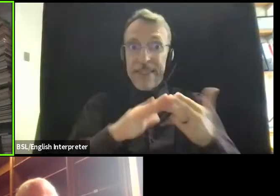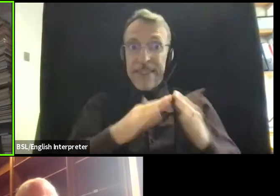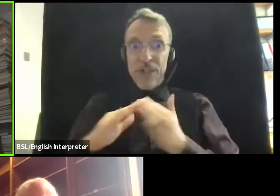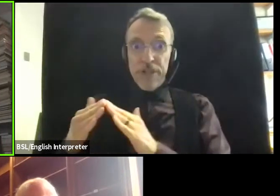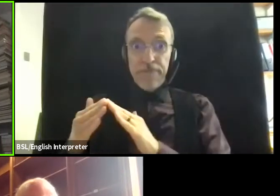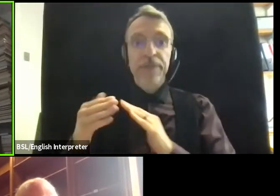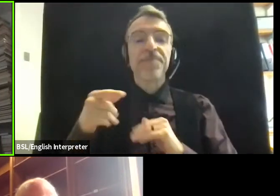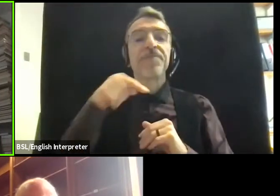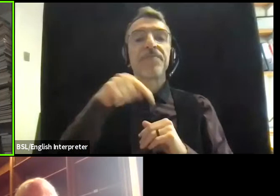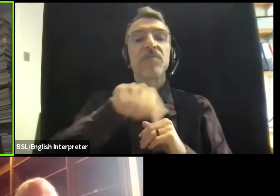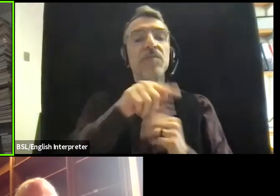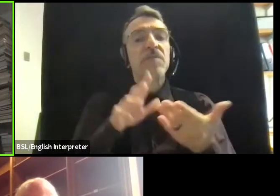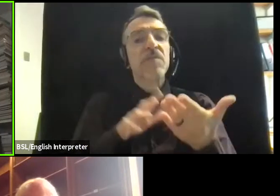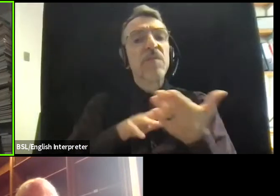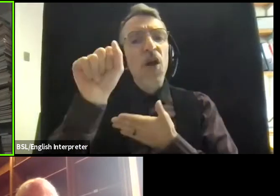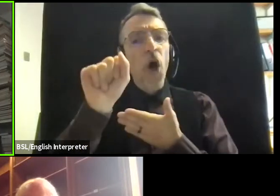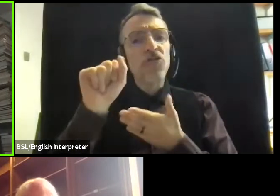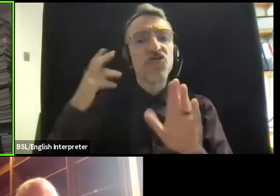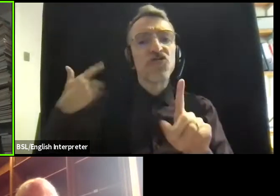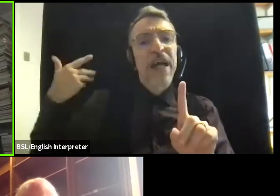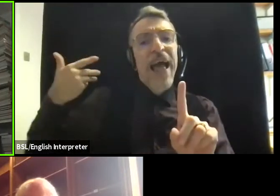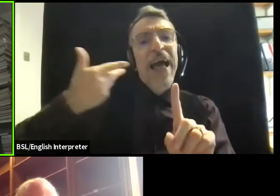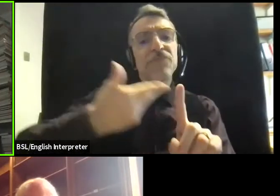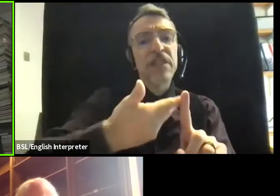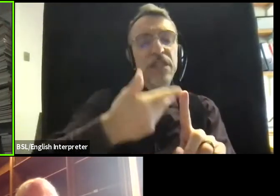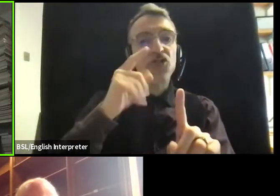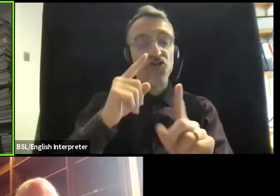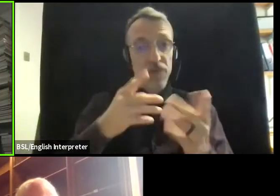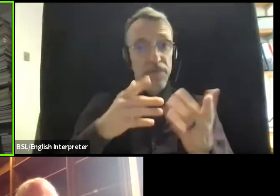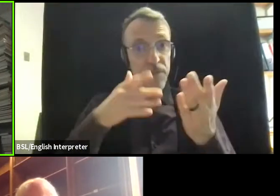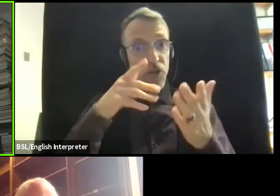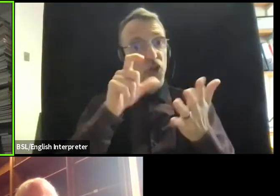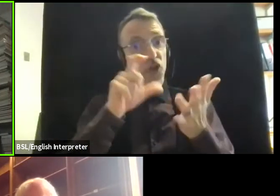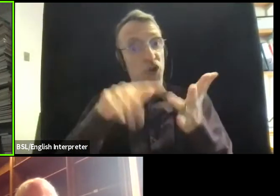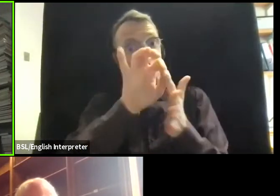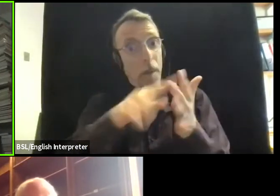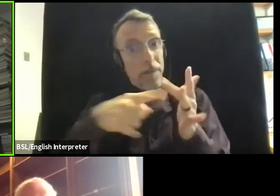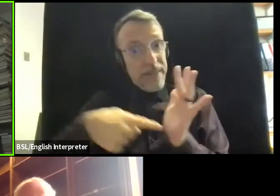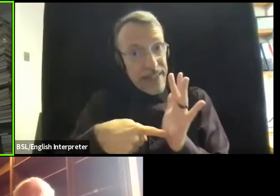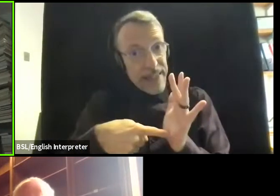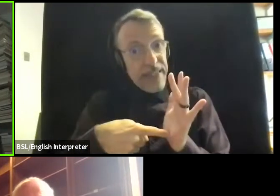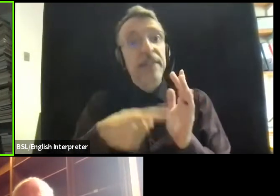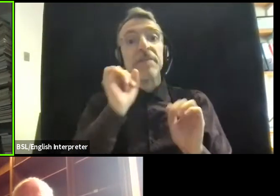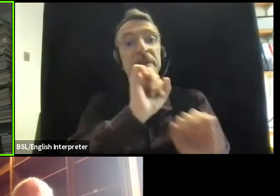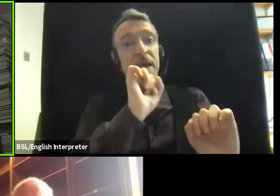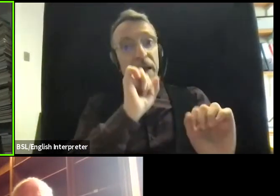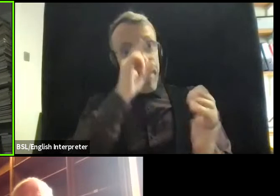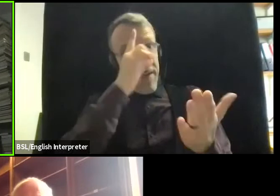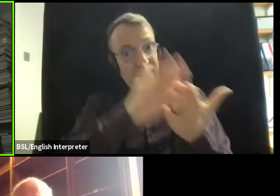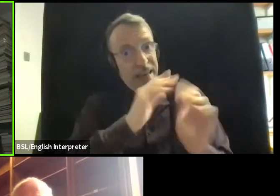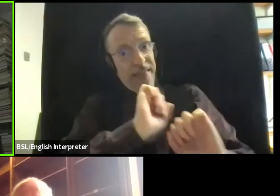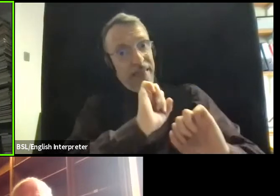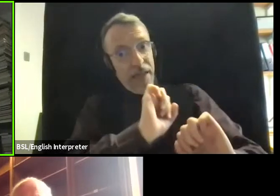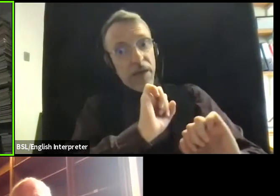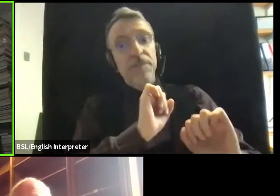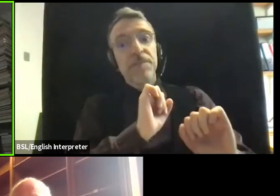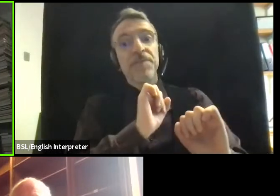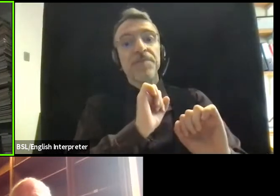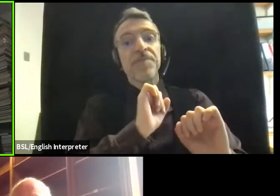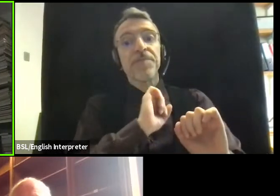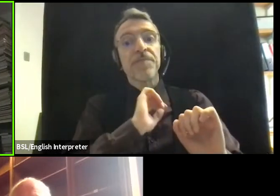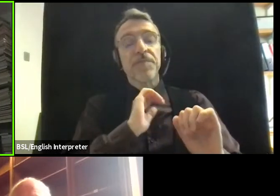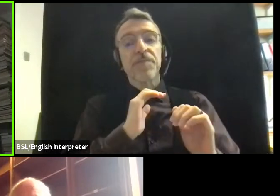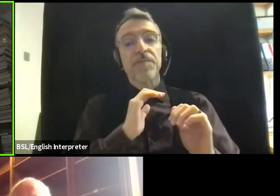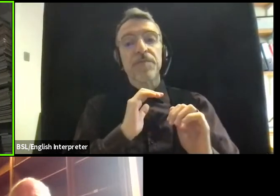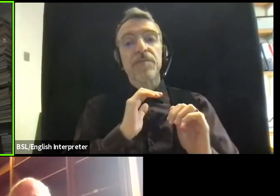cultural heritage that is widely prevalent among Copts of having a cross